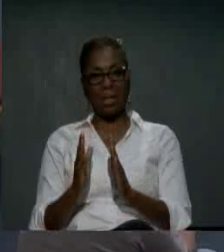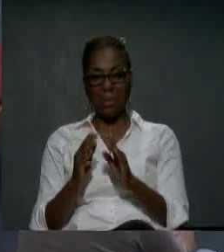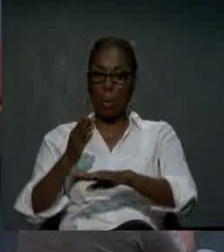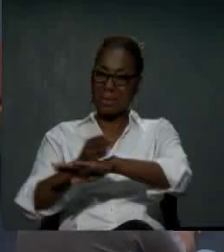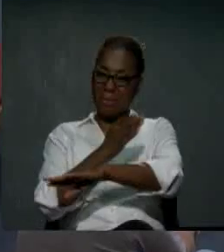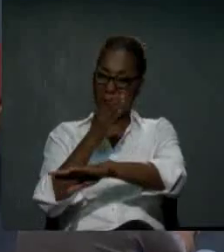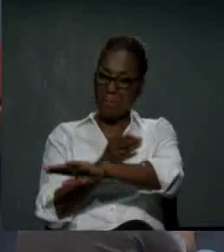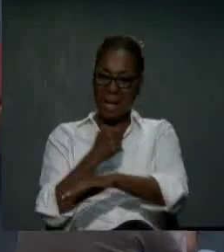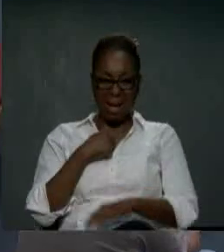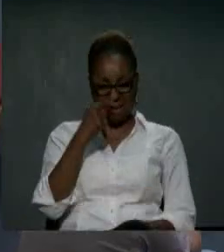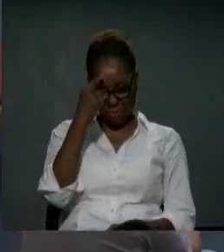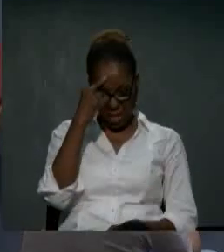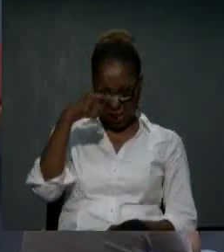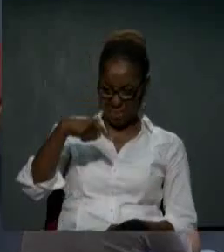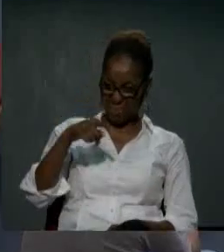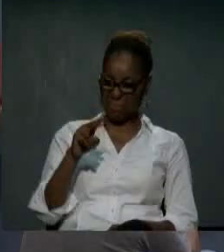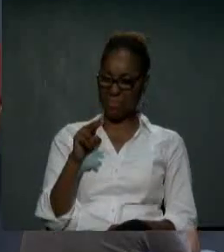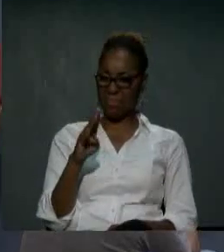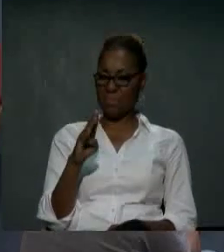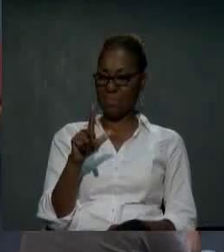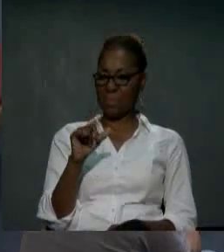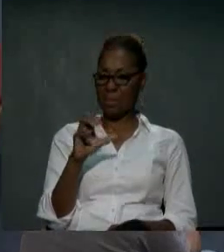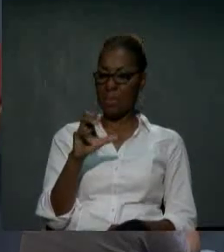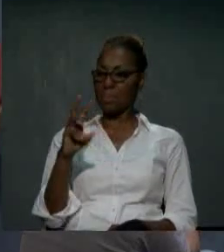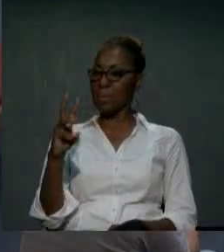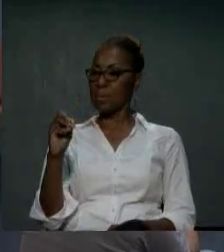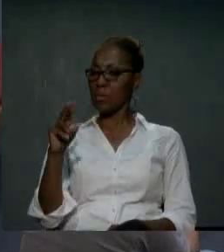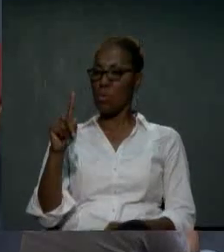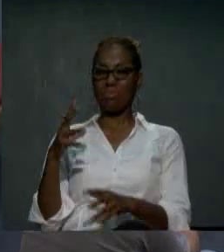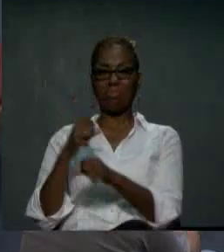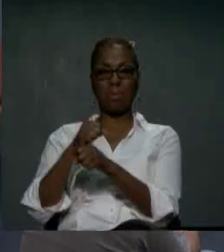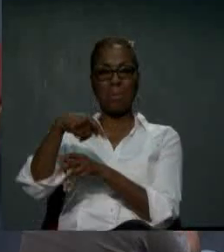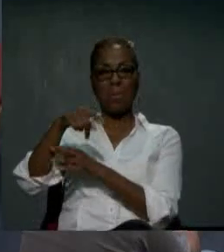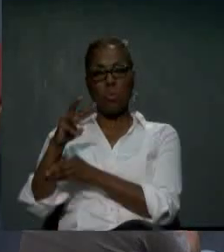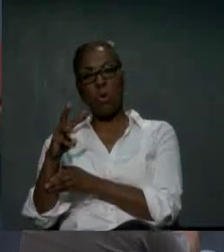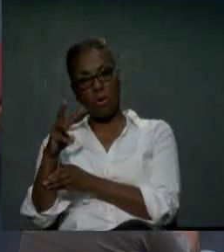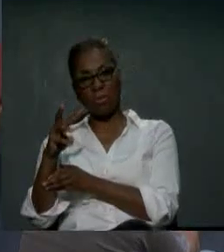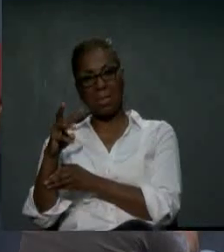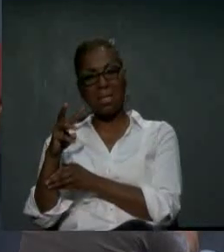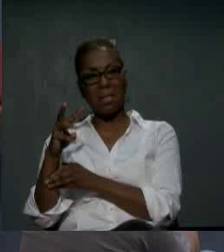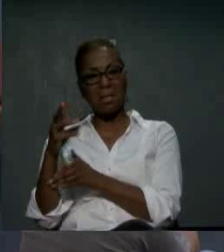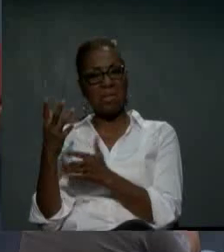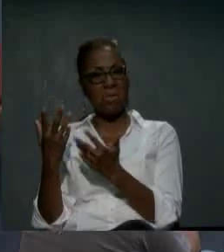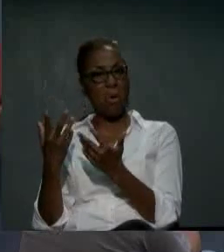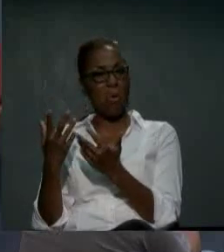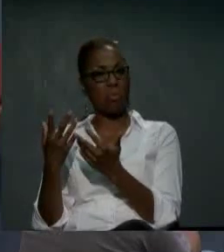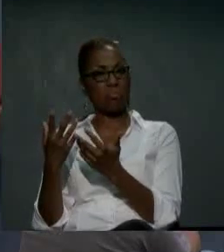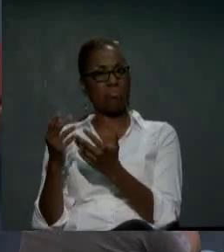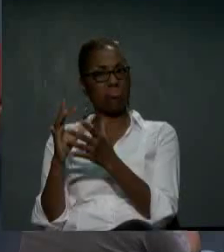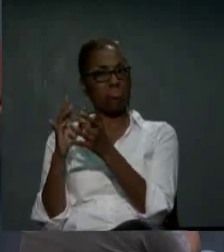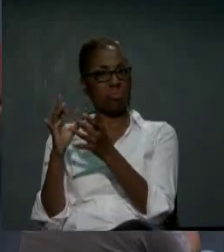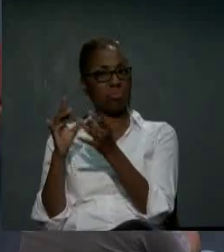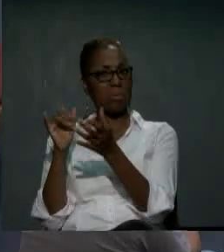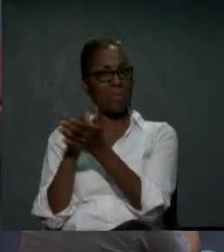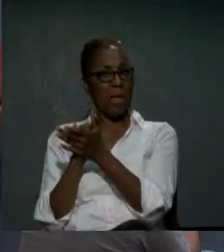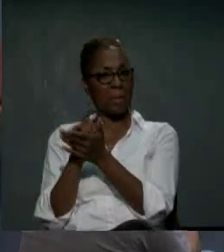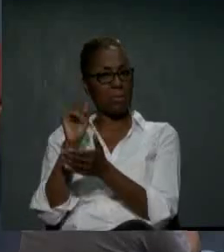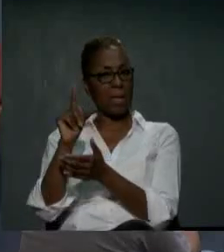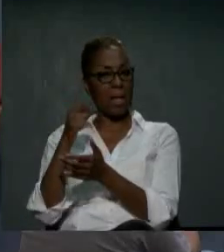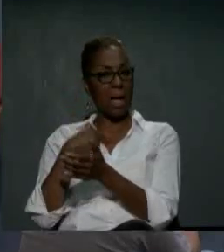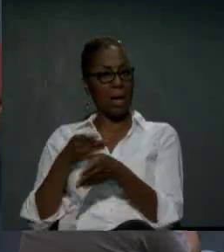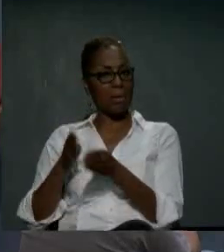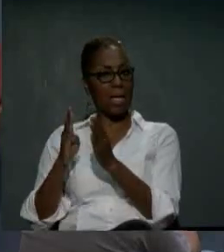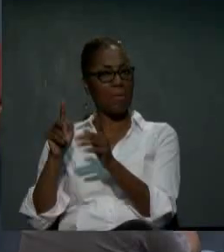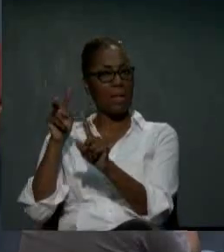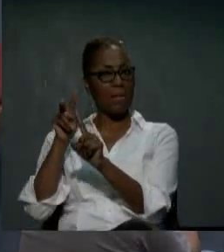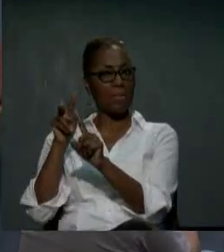Works speaks to that. Anyone from Public Works want to speak to that? I'll let the applicant address that as well, but